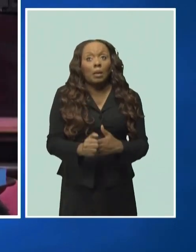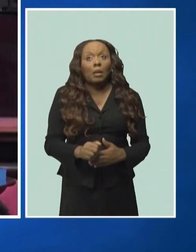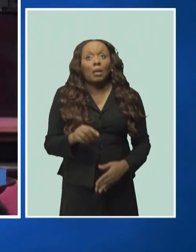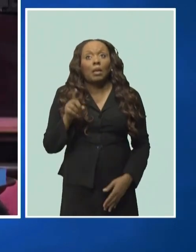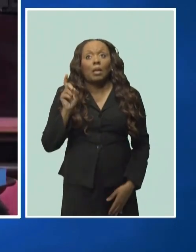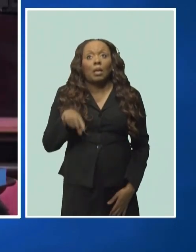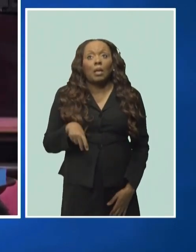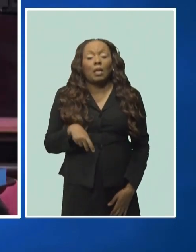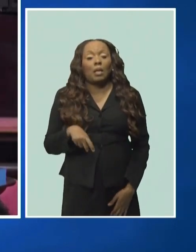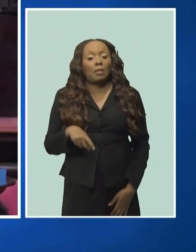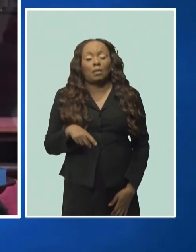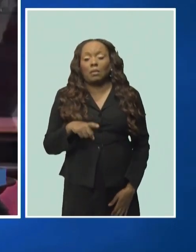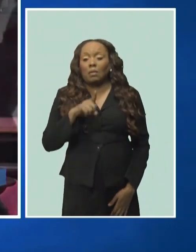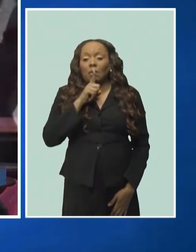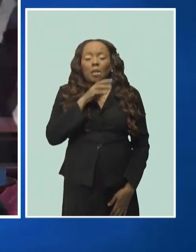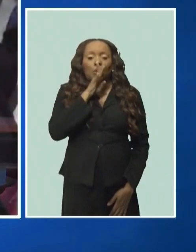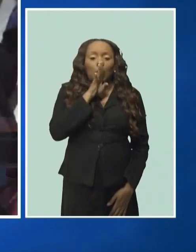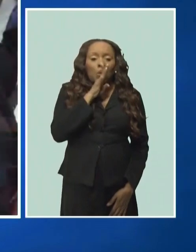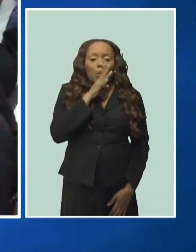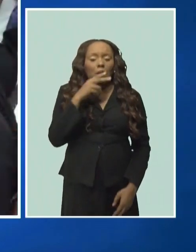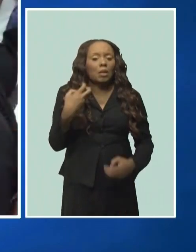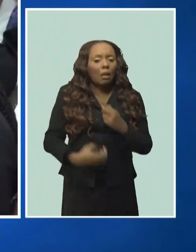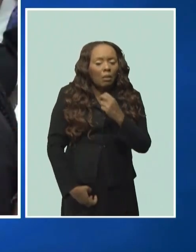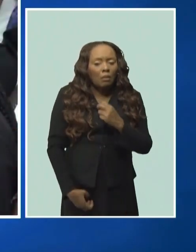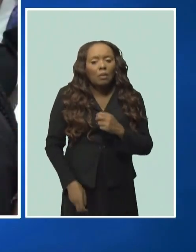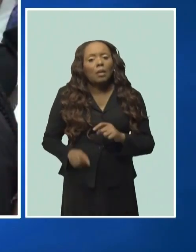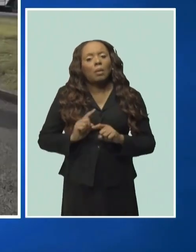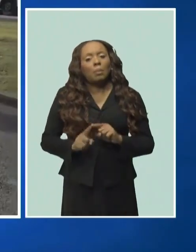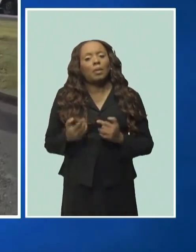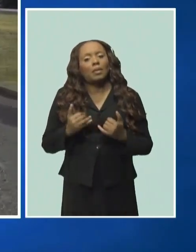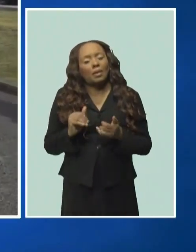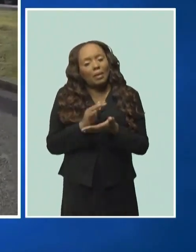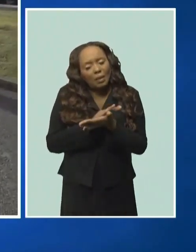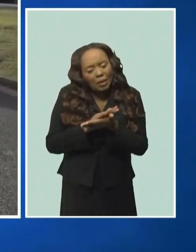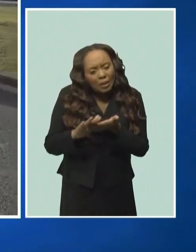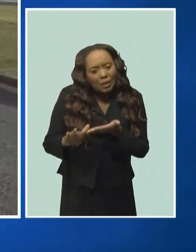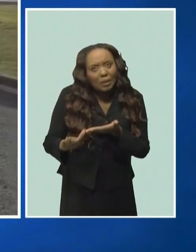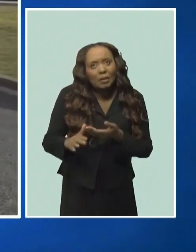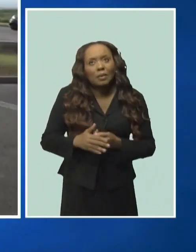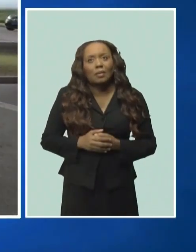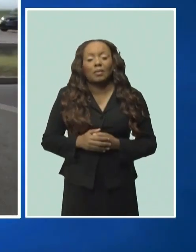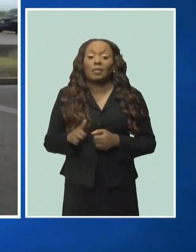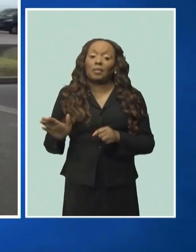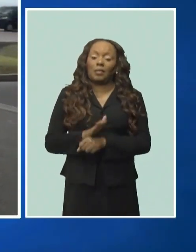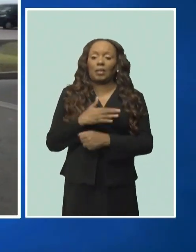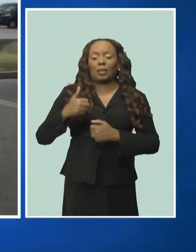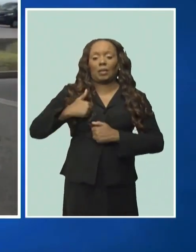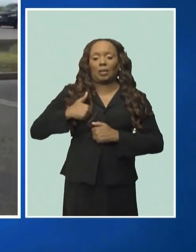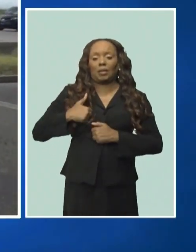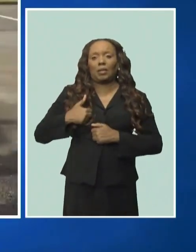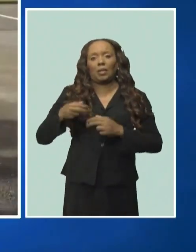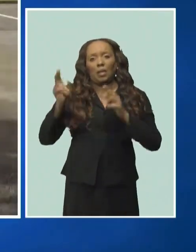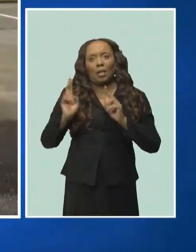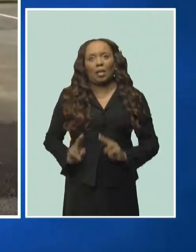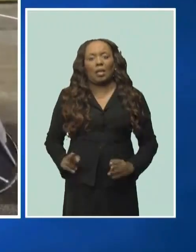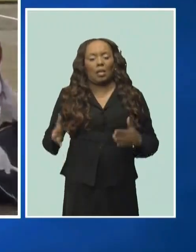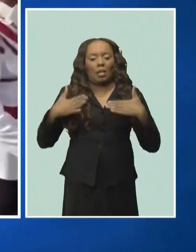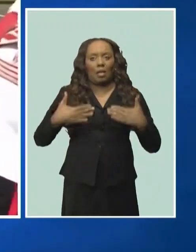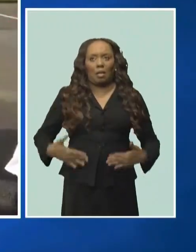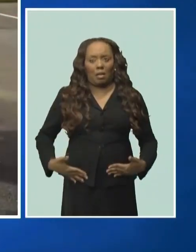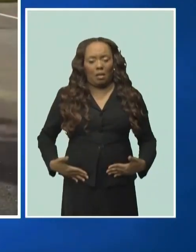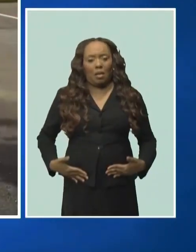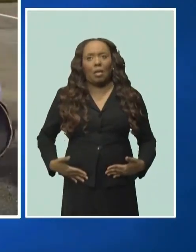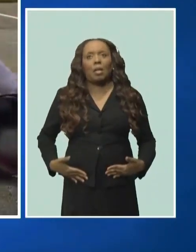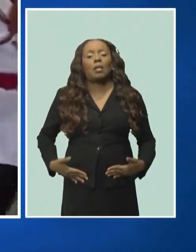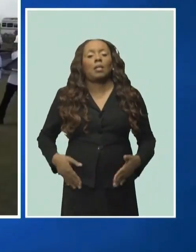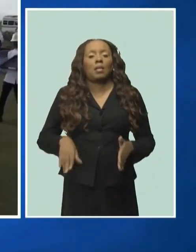to talk tough, but act gently. With full military honors, the body of the late Police Commissioner Grantley